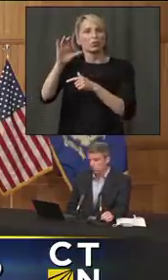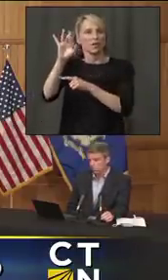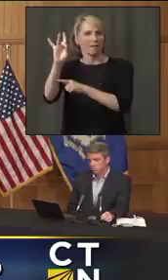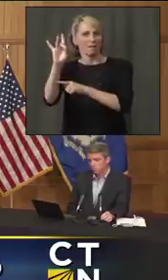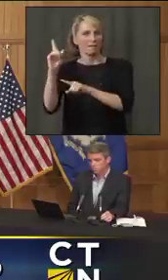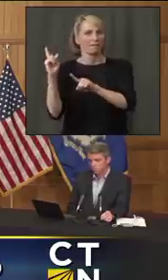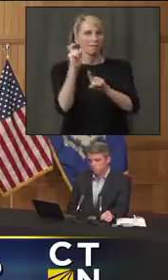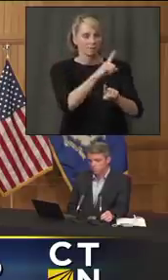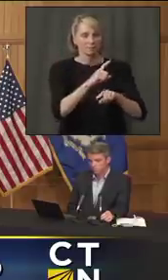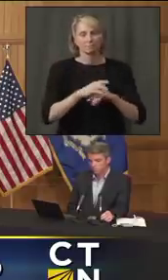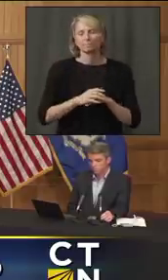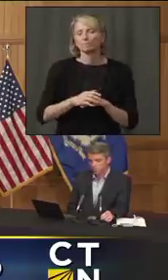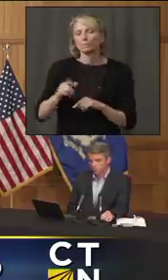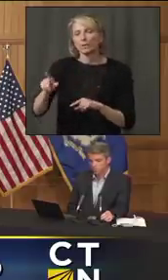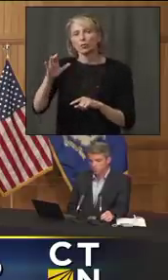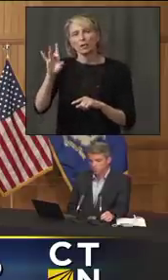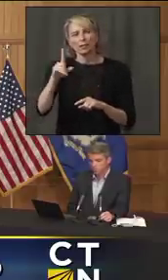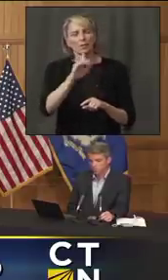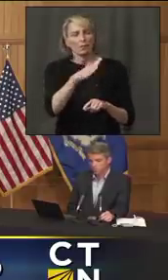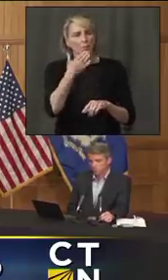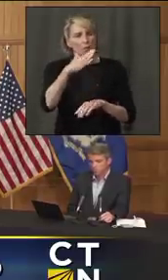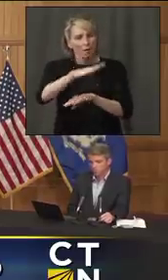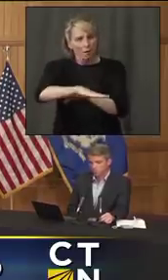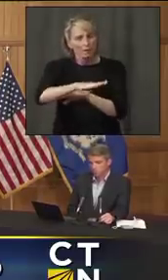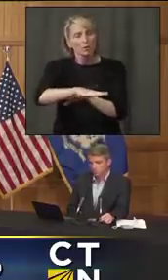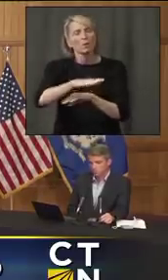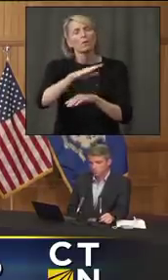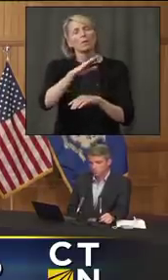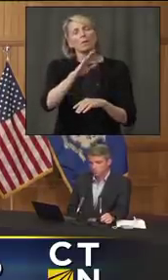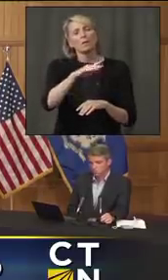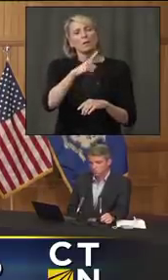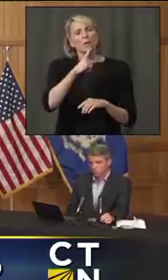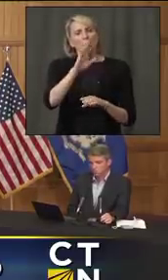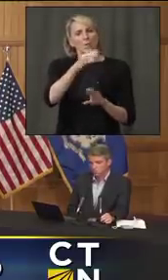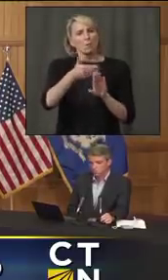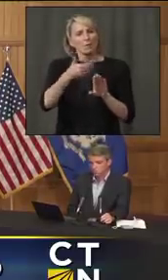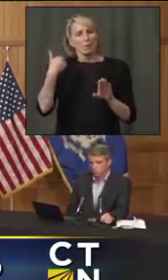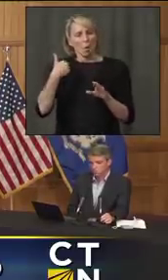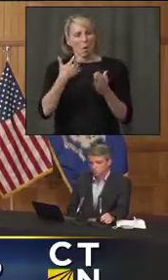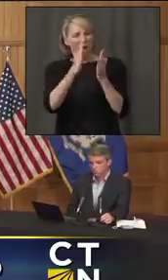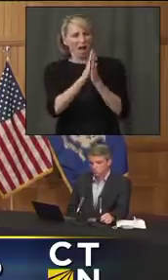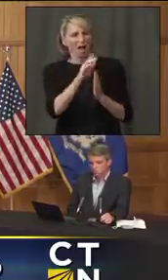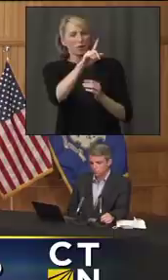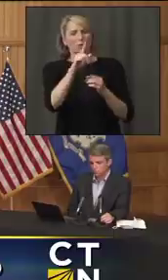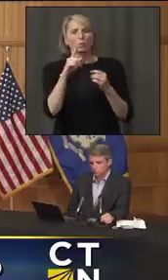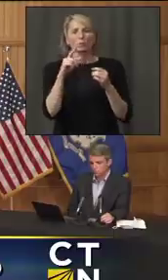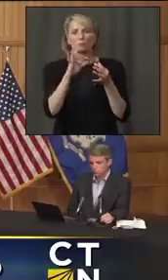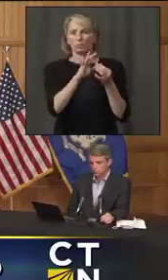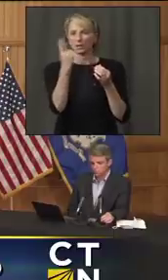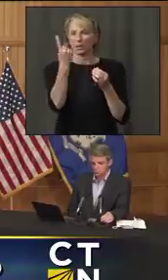Good afternoon, everyone. Governor, before I ask you about screening